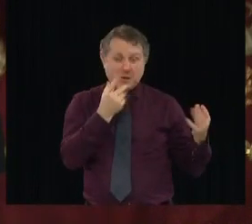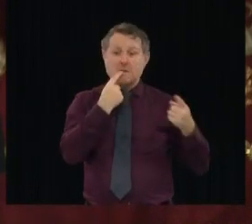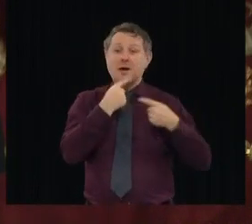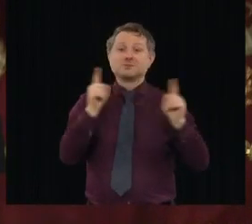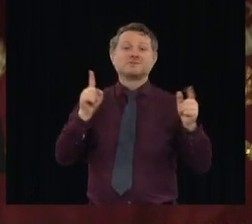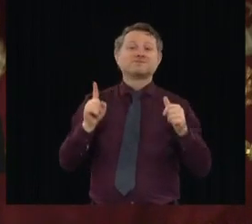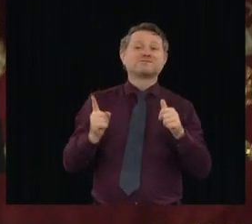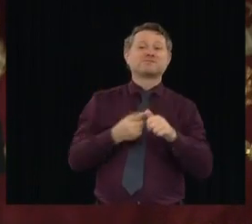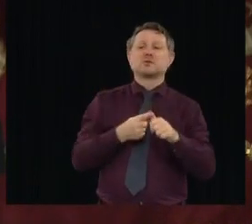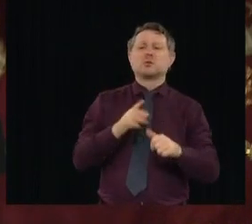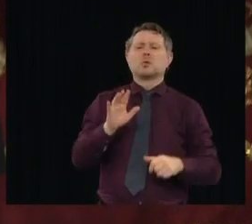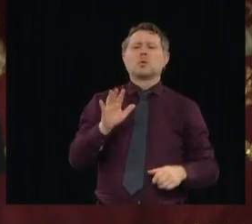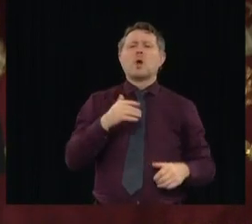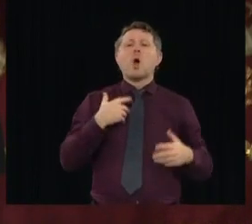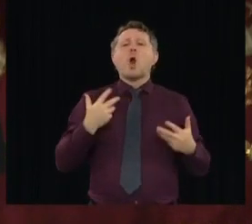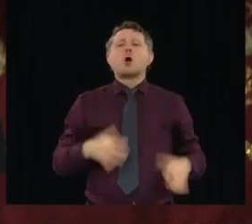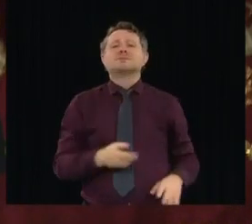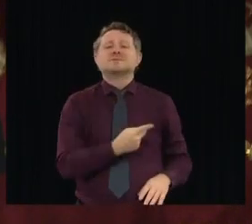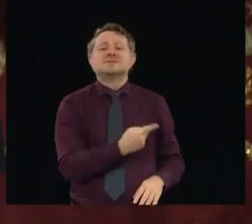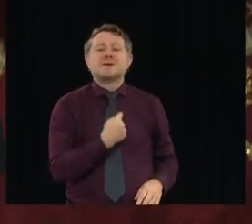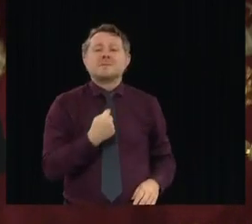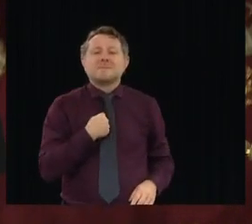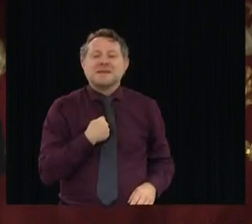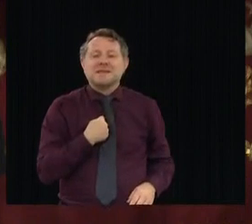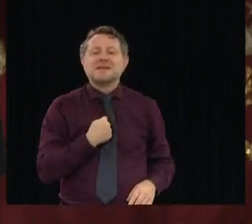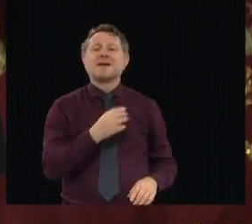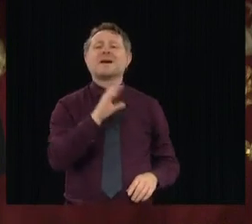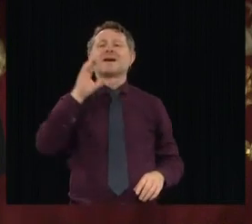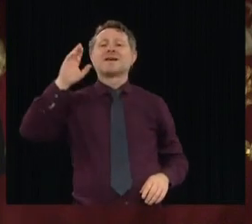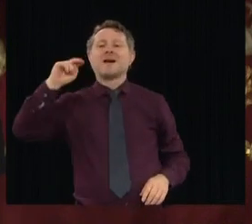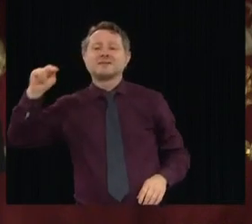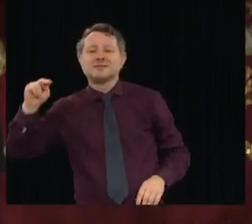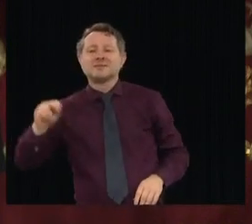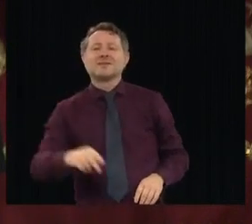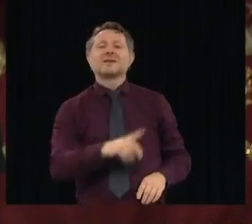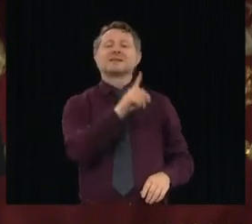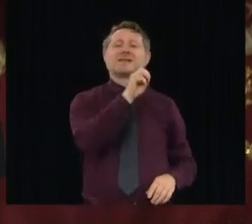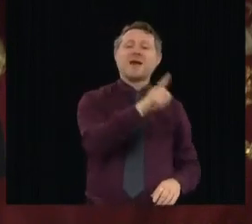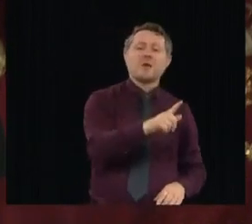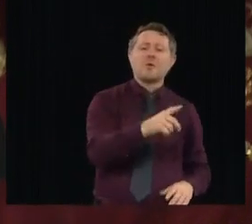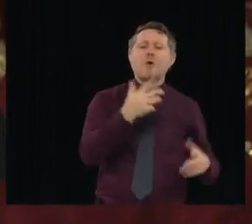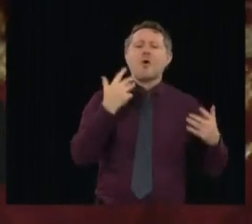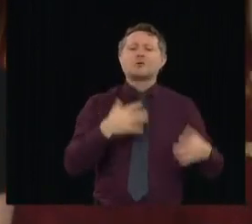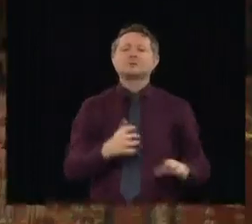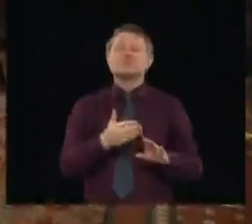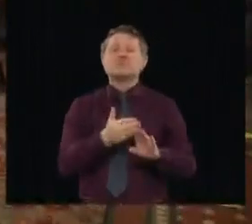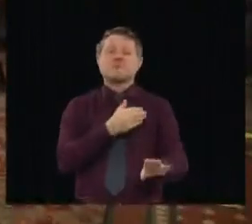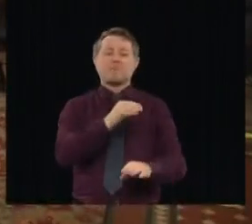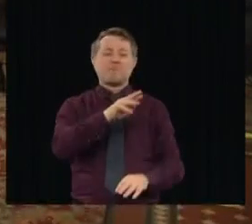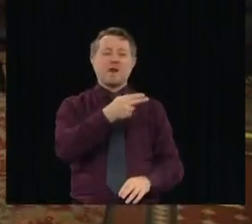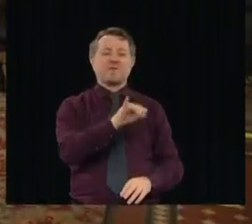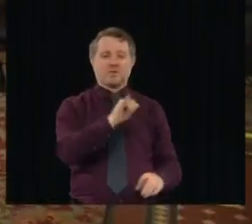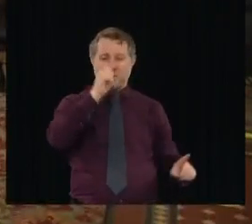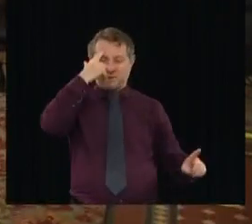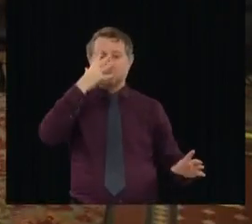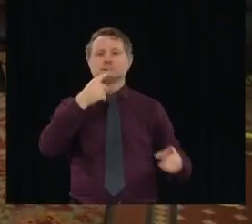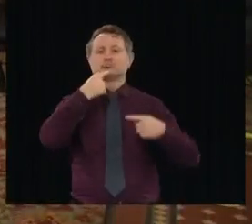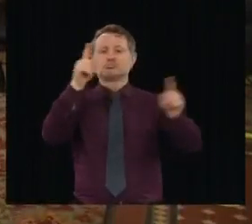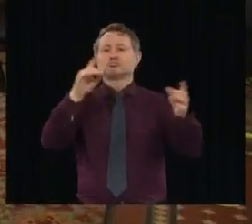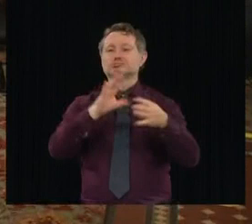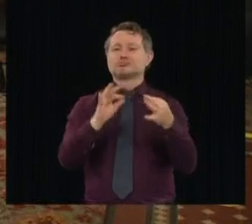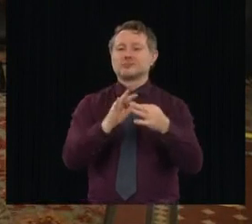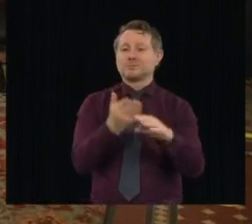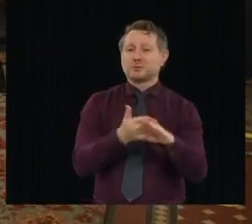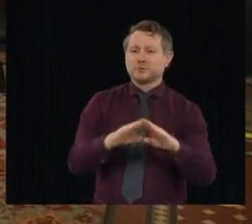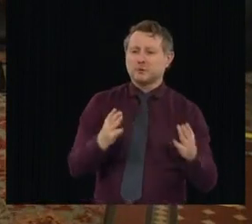and Connecticut and Delaware prior to Governor Murphy speaking about that yesterday. Should local governments I think be- Connecticut had always said the beaches